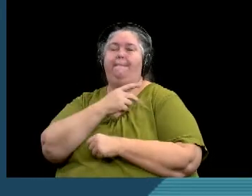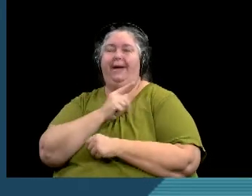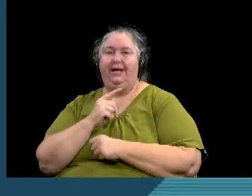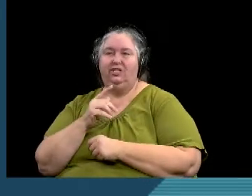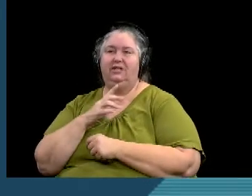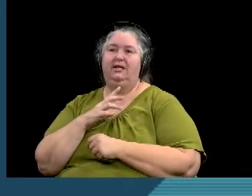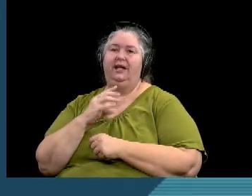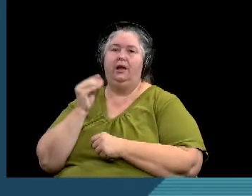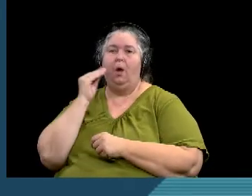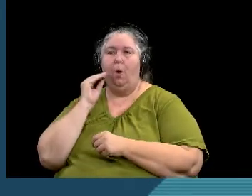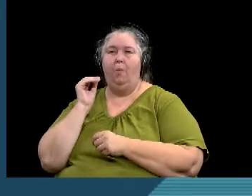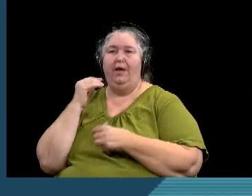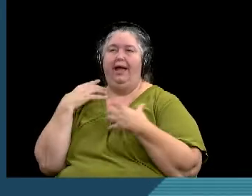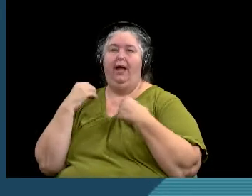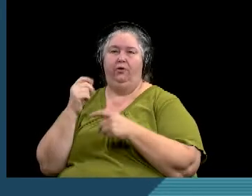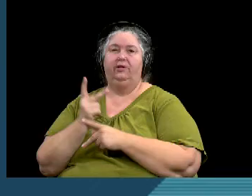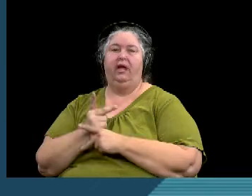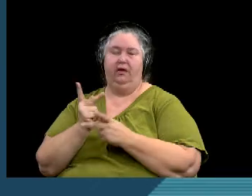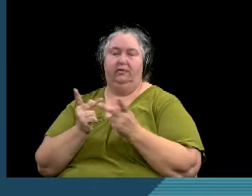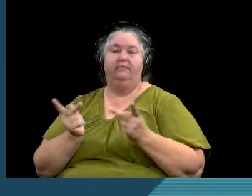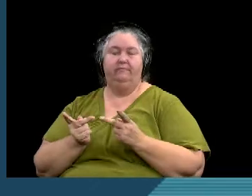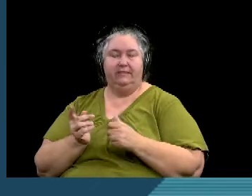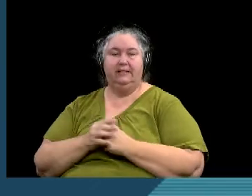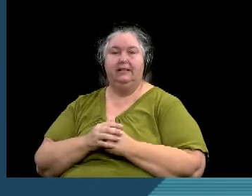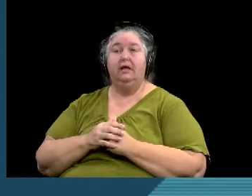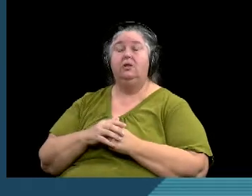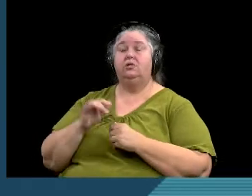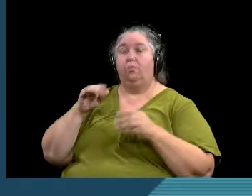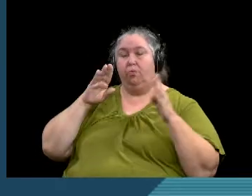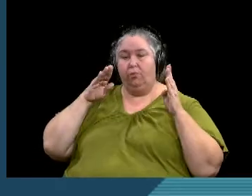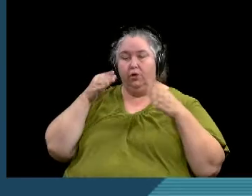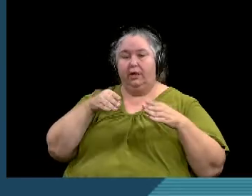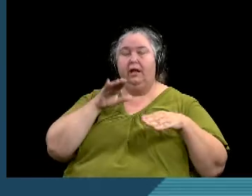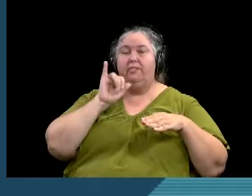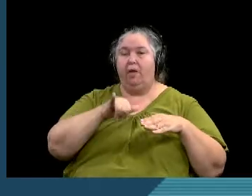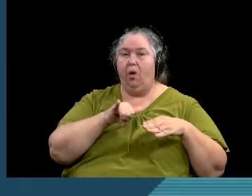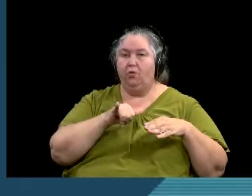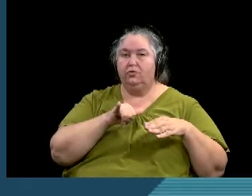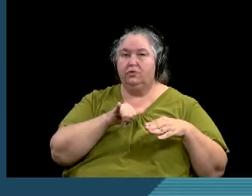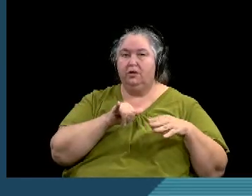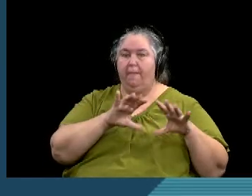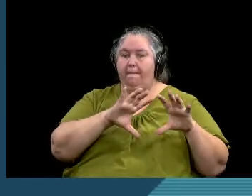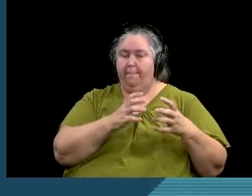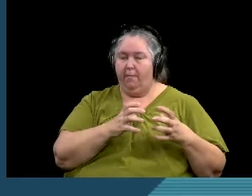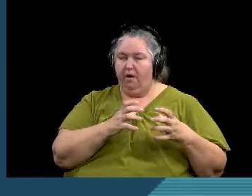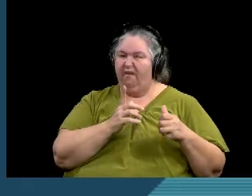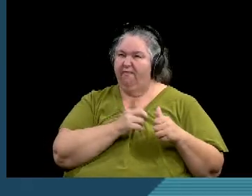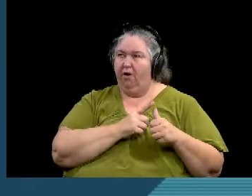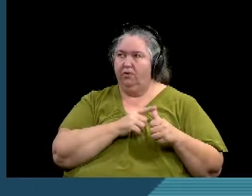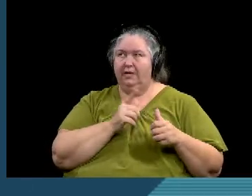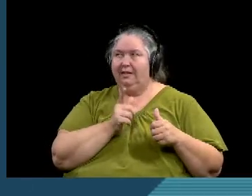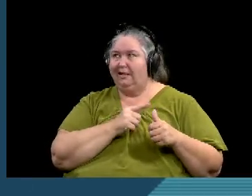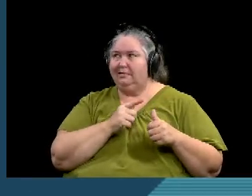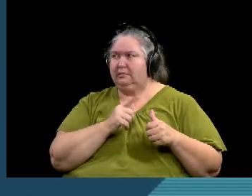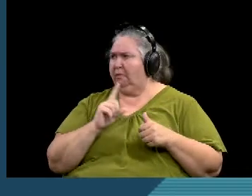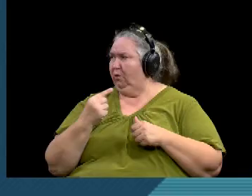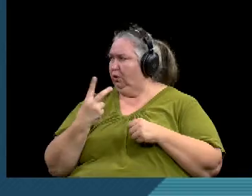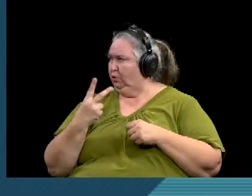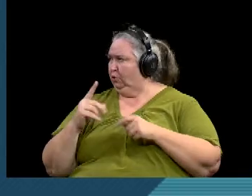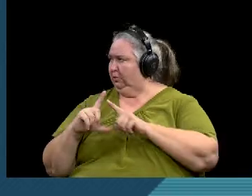these populations first. And those are really the only 2 slides I had. So let me.